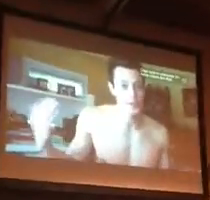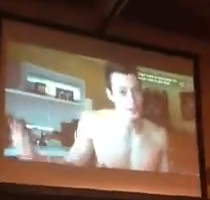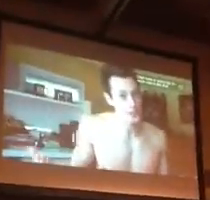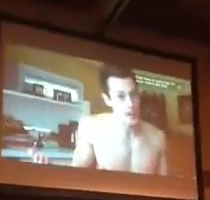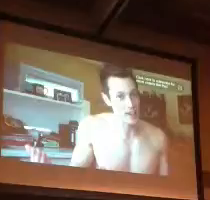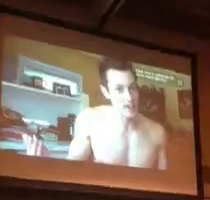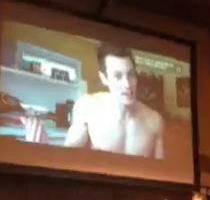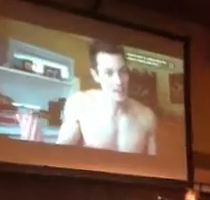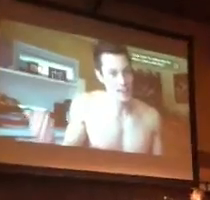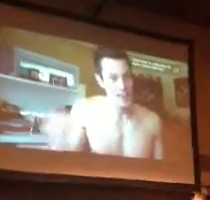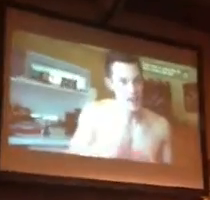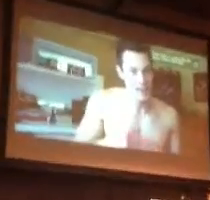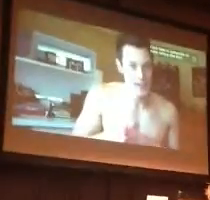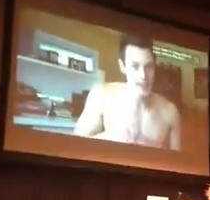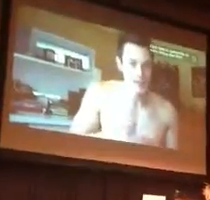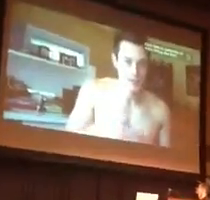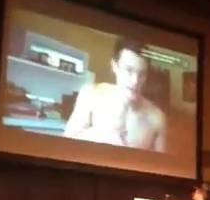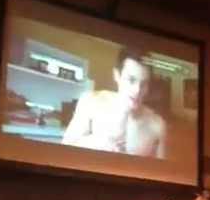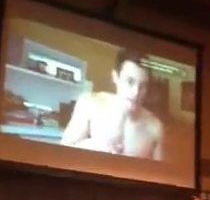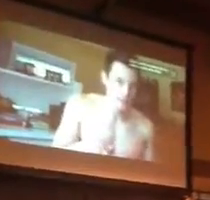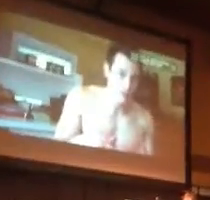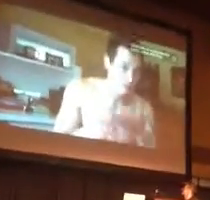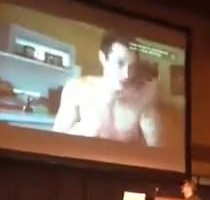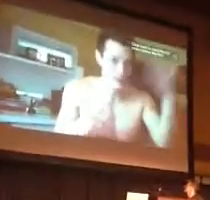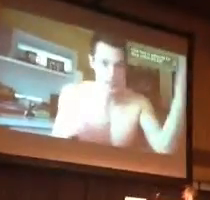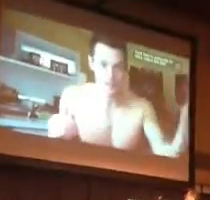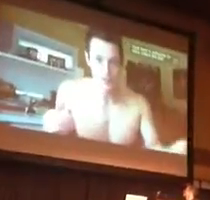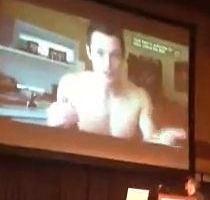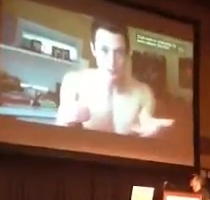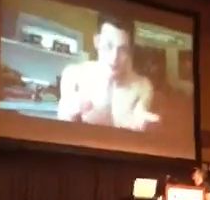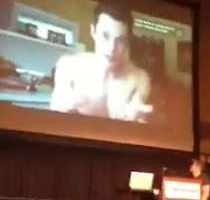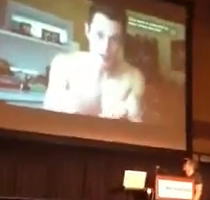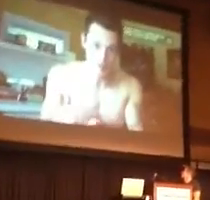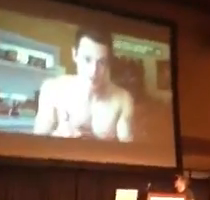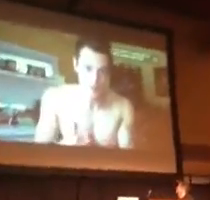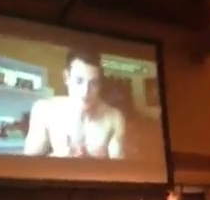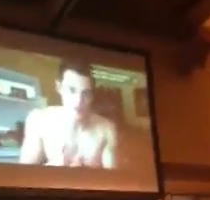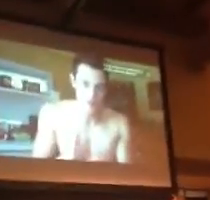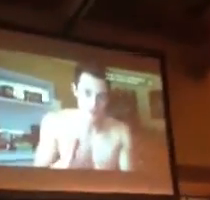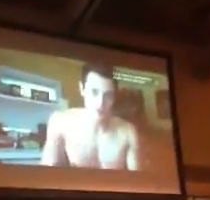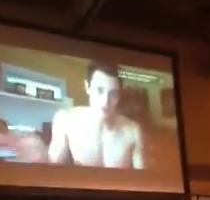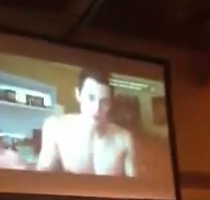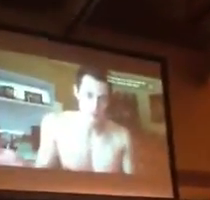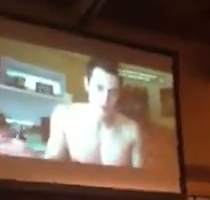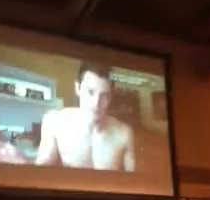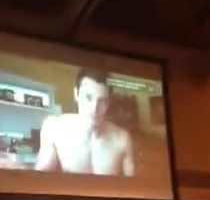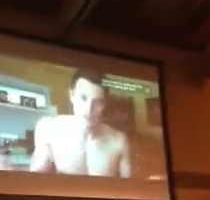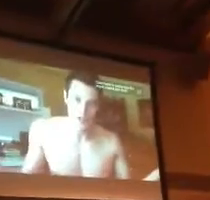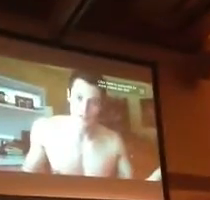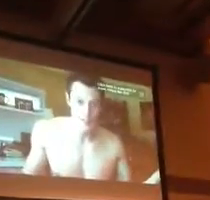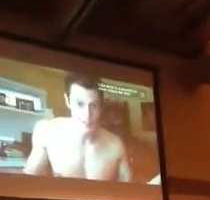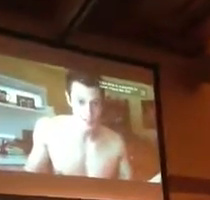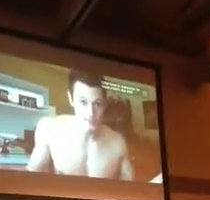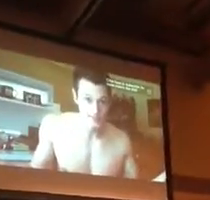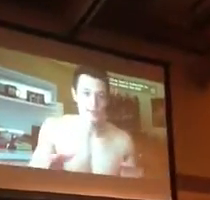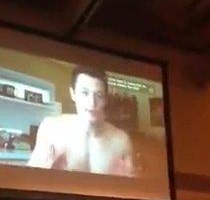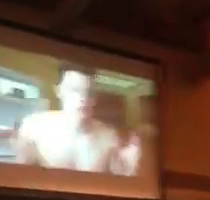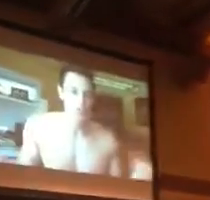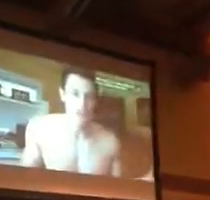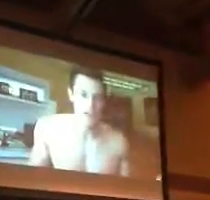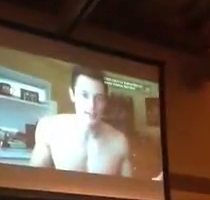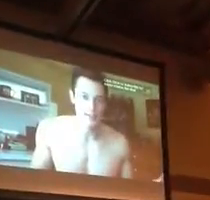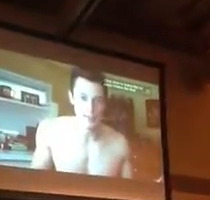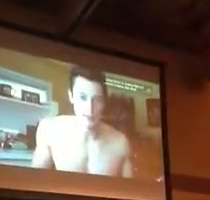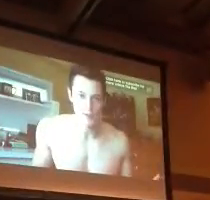of course it's not. I decided to be gay probably the same day that you decided to be straight, which is, it was, never. You